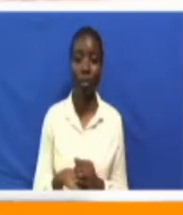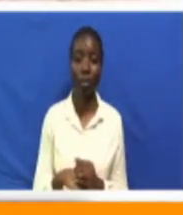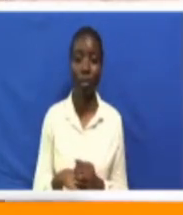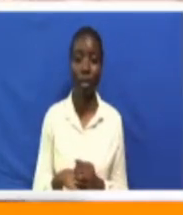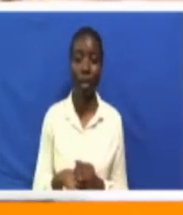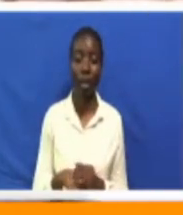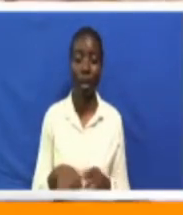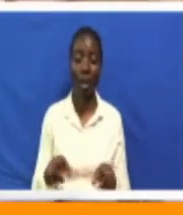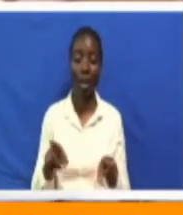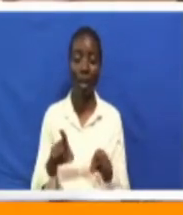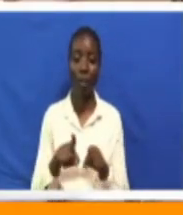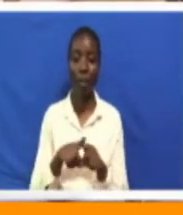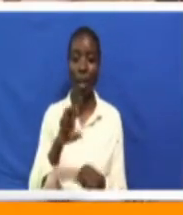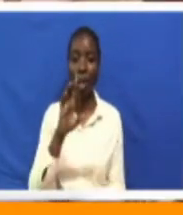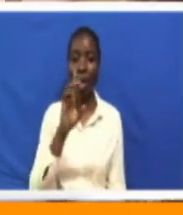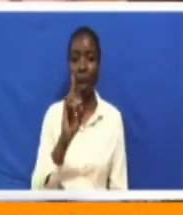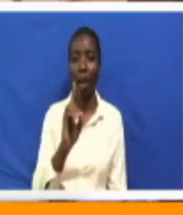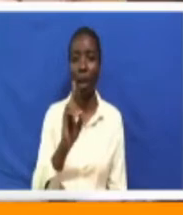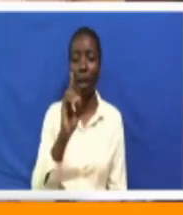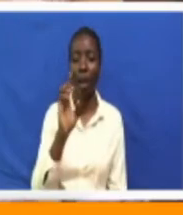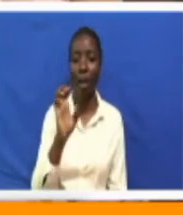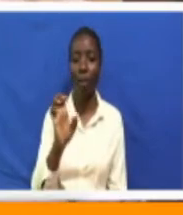come on